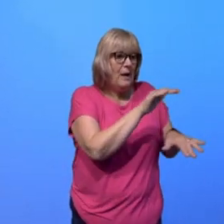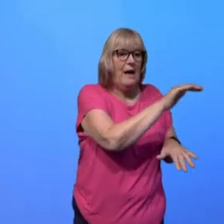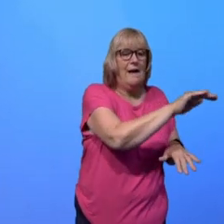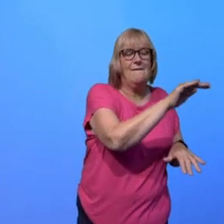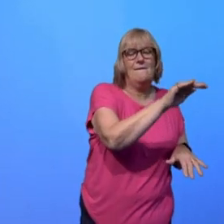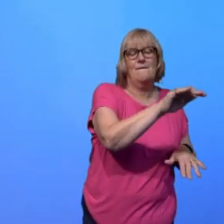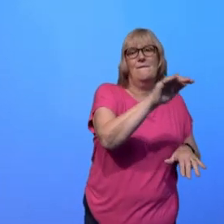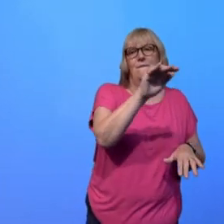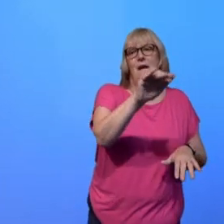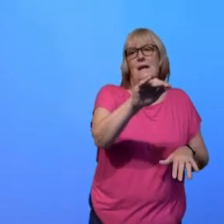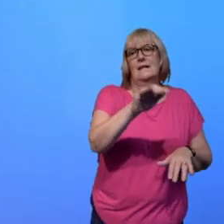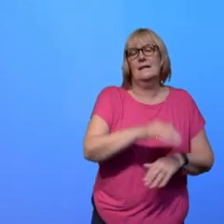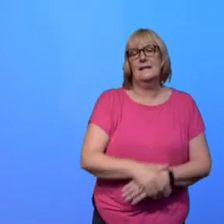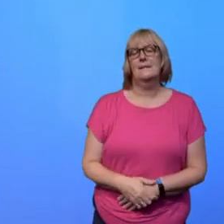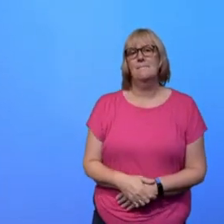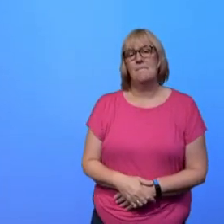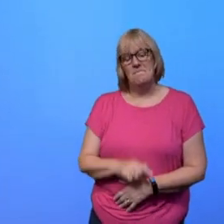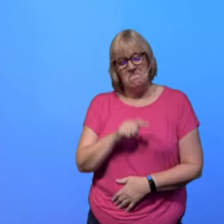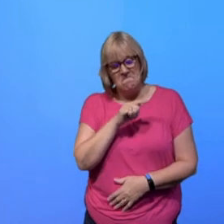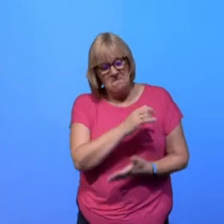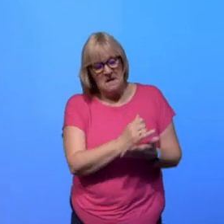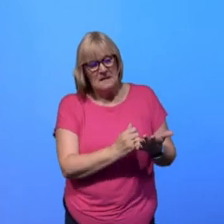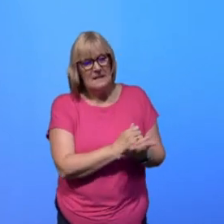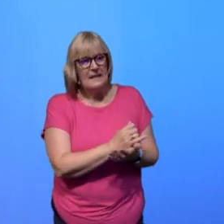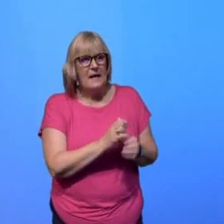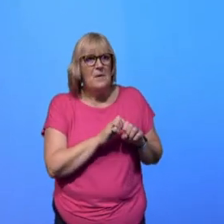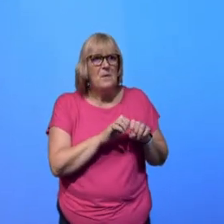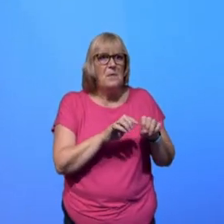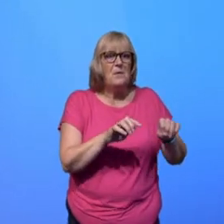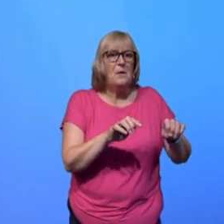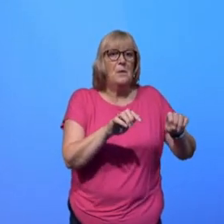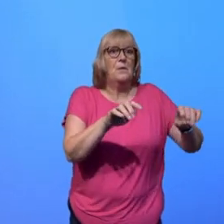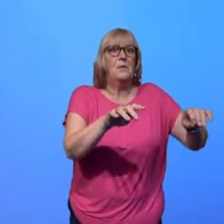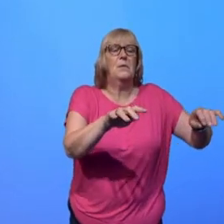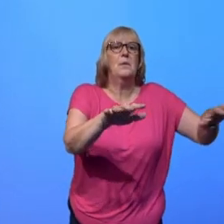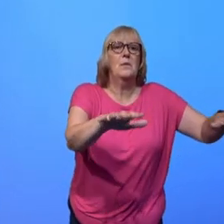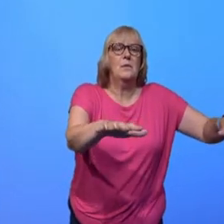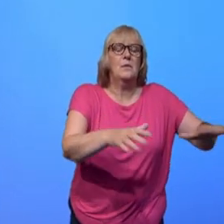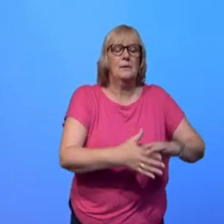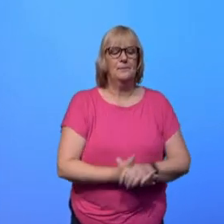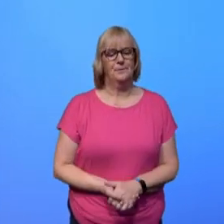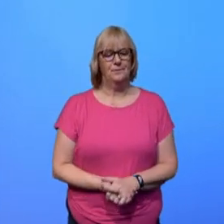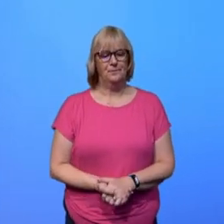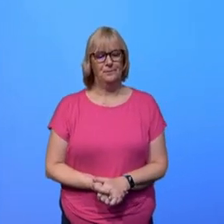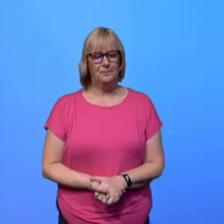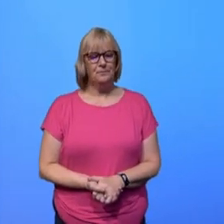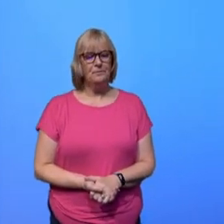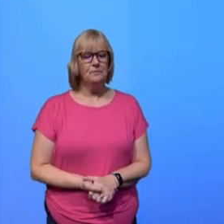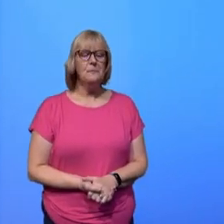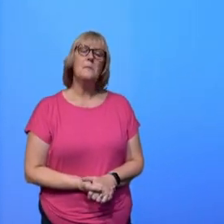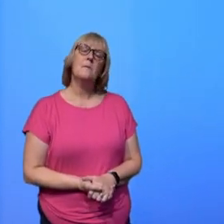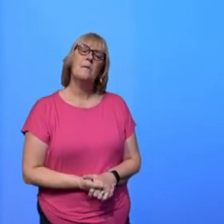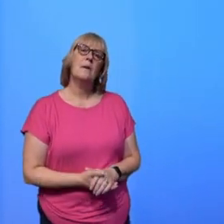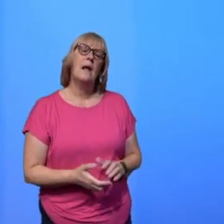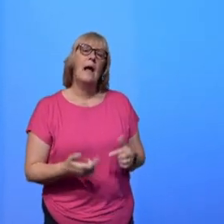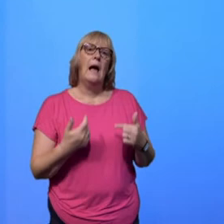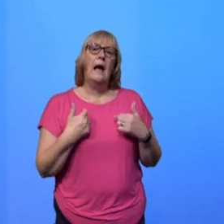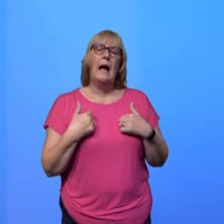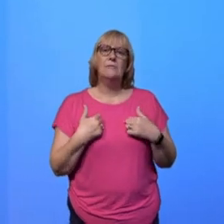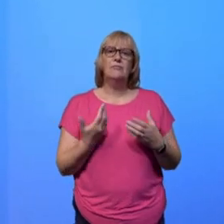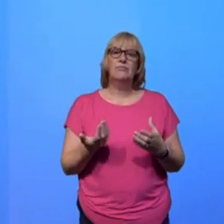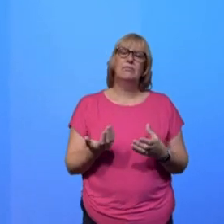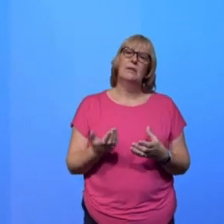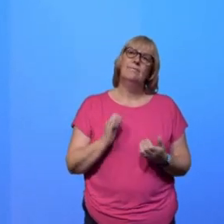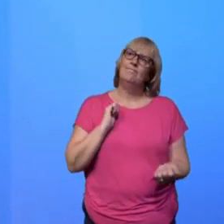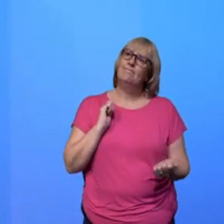And this sin has a contagious power. I came to faith through the boarding school movement, through the Titus Trust, the Ewan